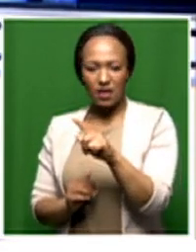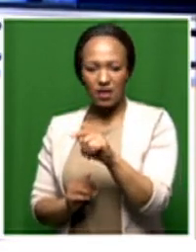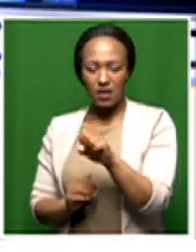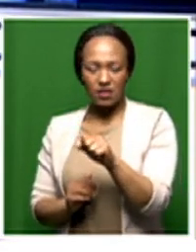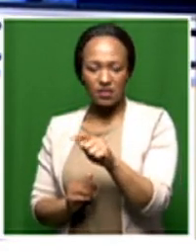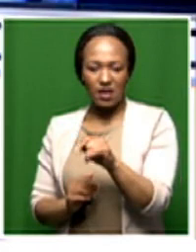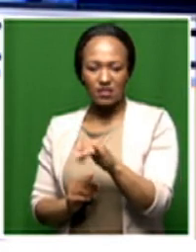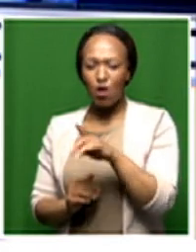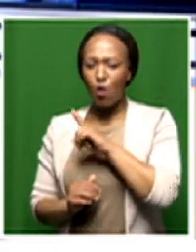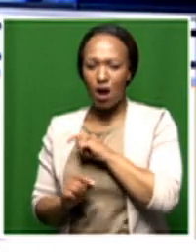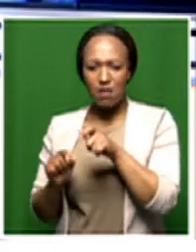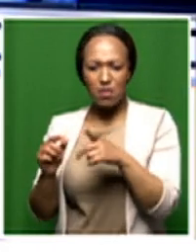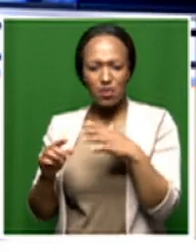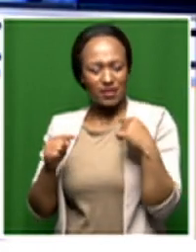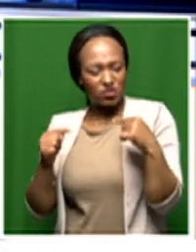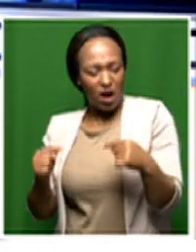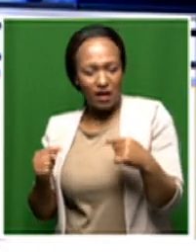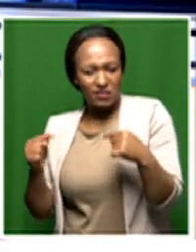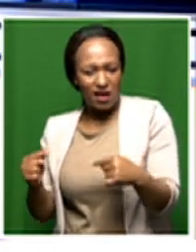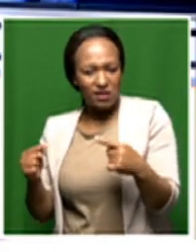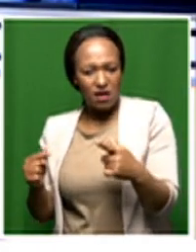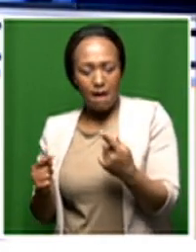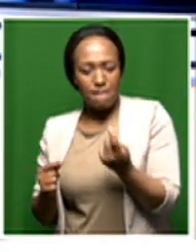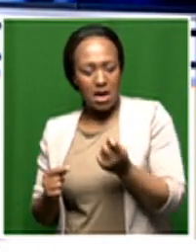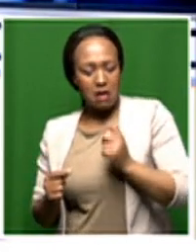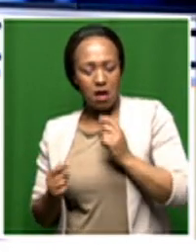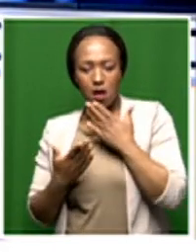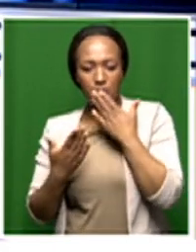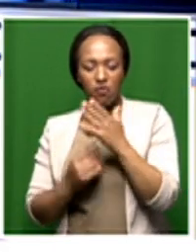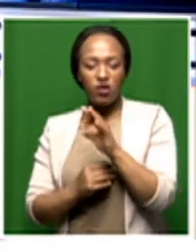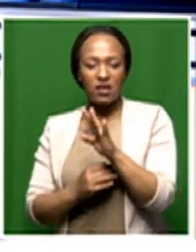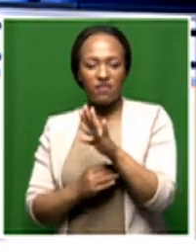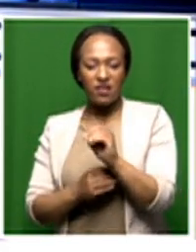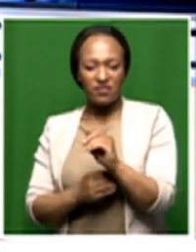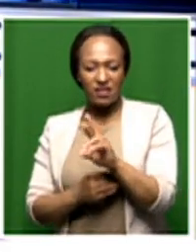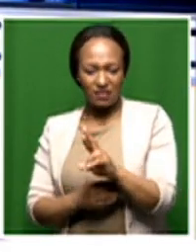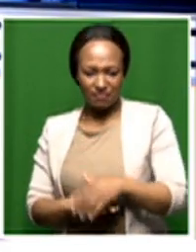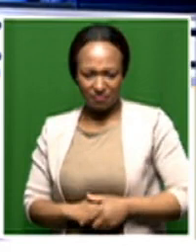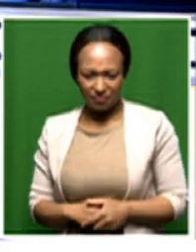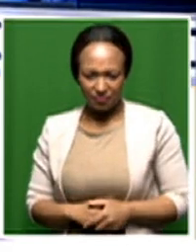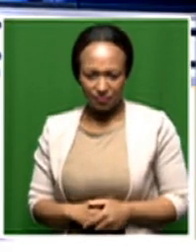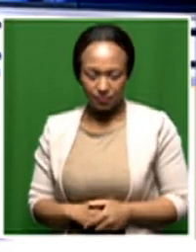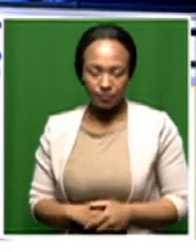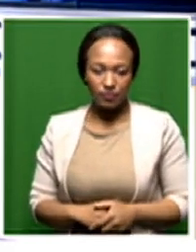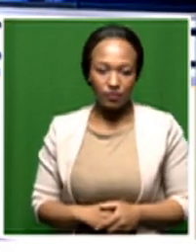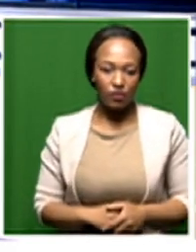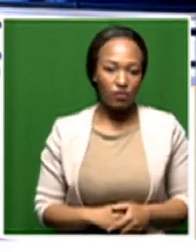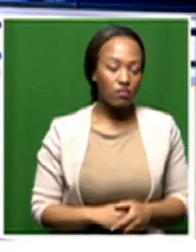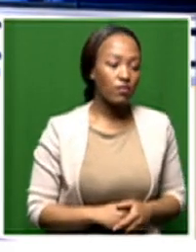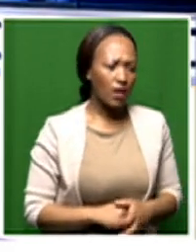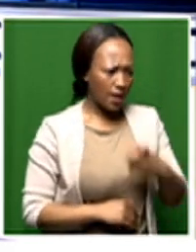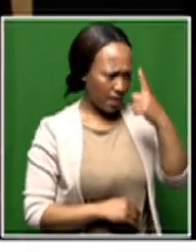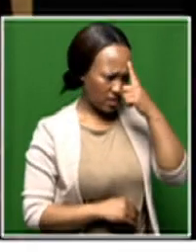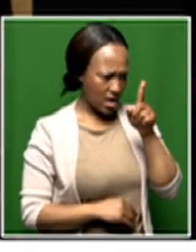still struggling to get their 350 Rand payments at this stage? I think that's a very